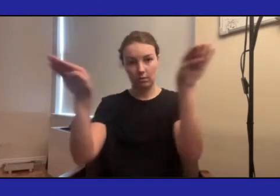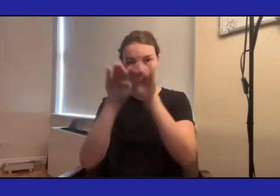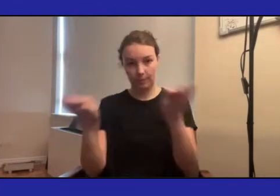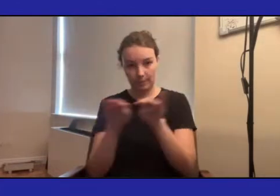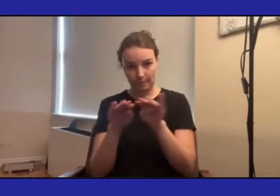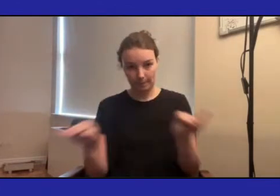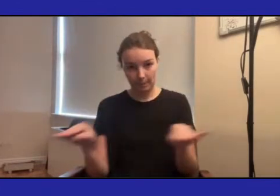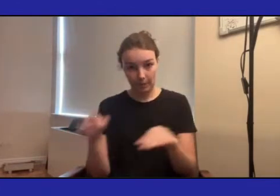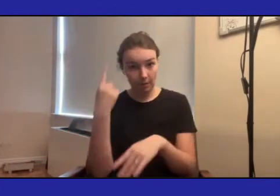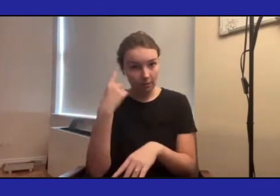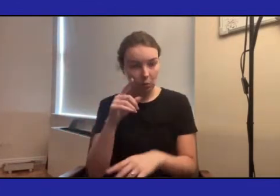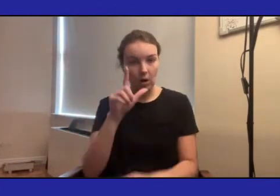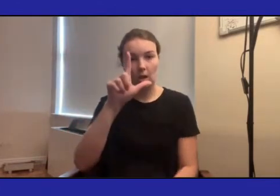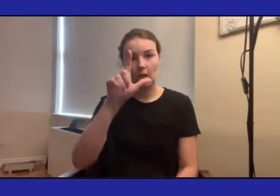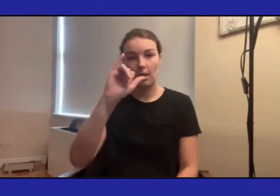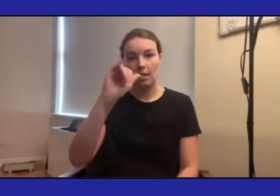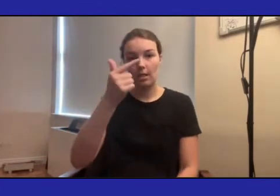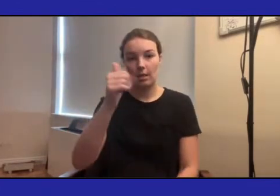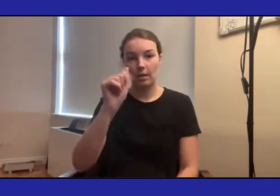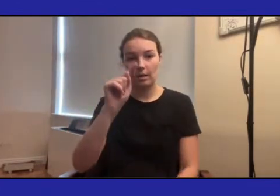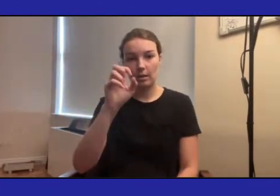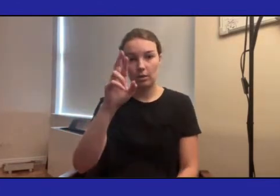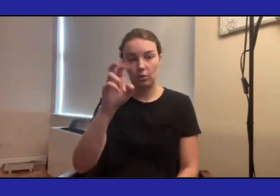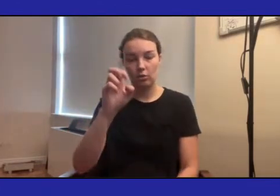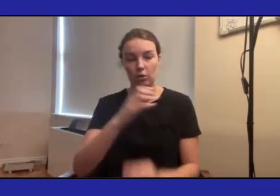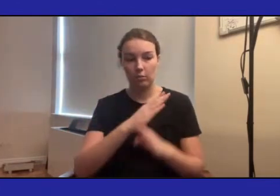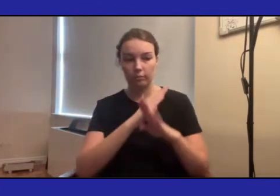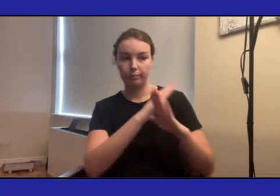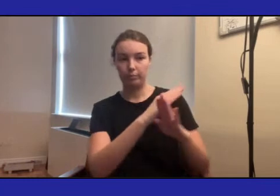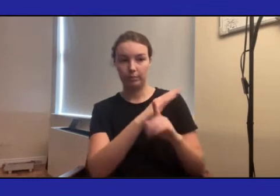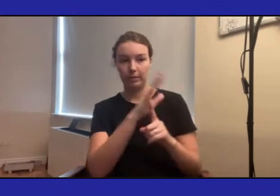ligature-resistant environment for a contract amount of